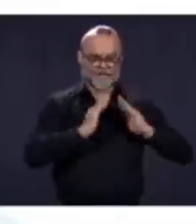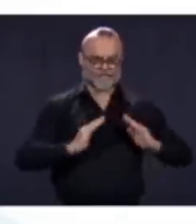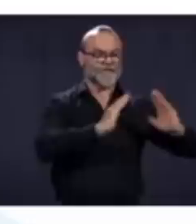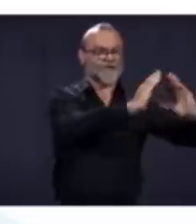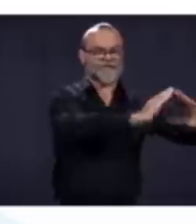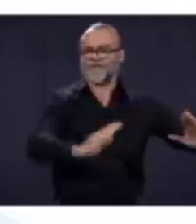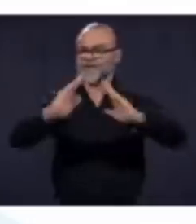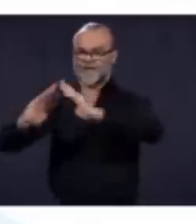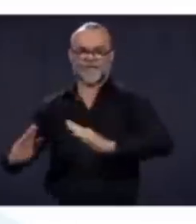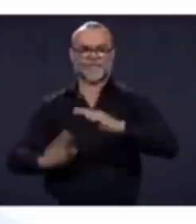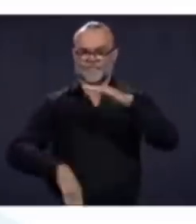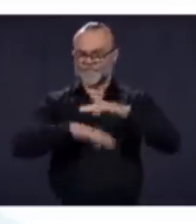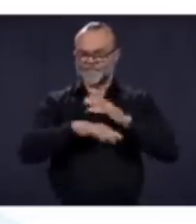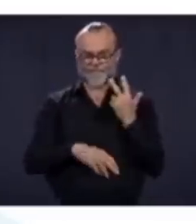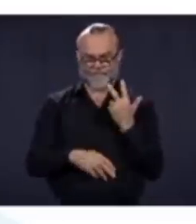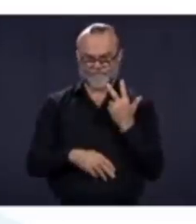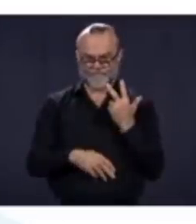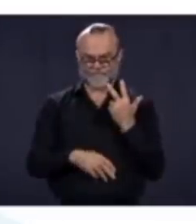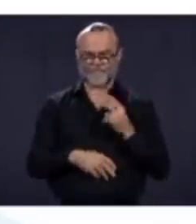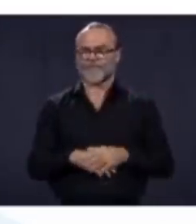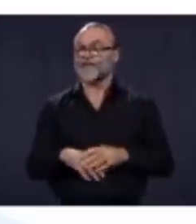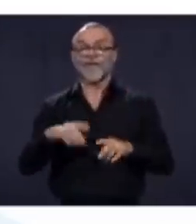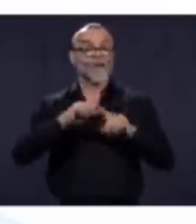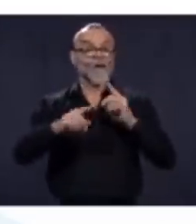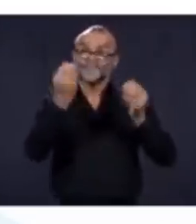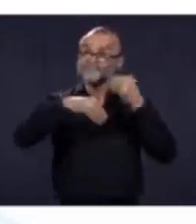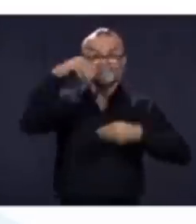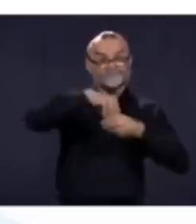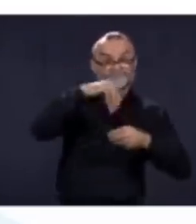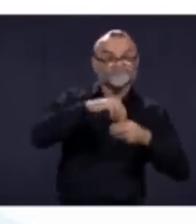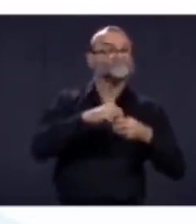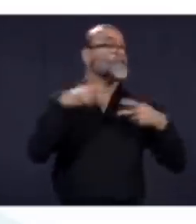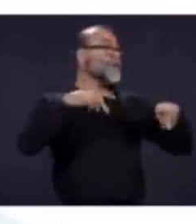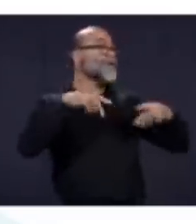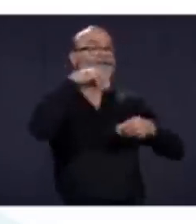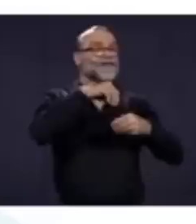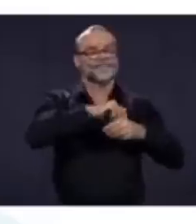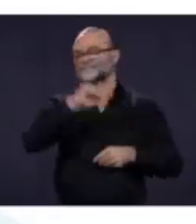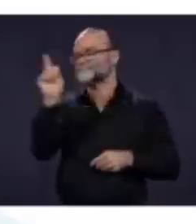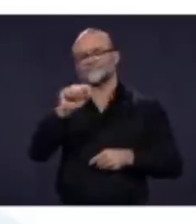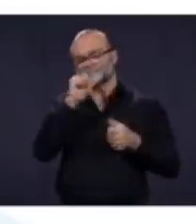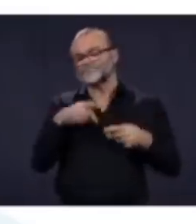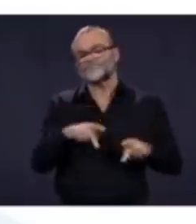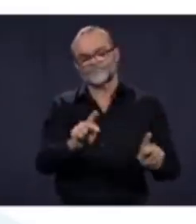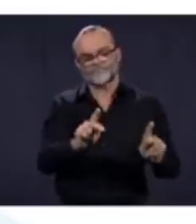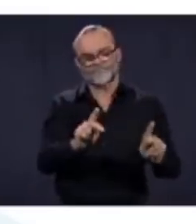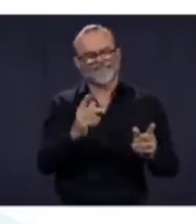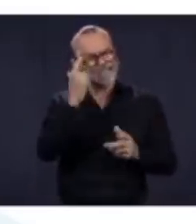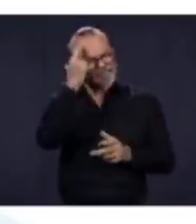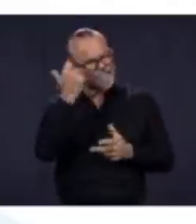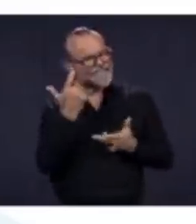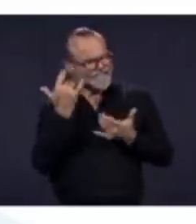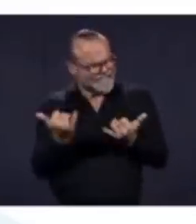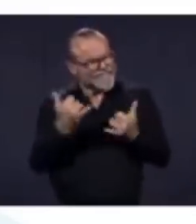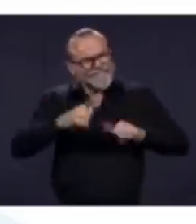households. We're not yet allowing indoor dinners with friends or parties. The situation remains fragile